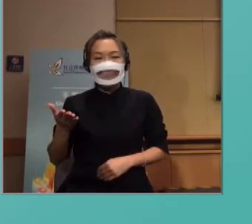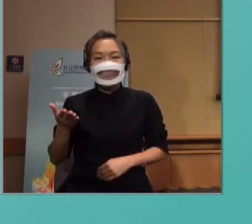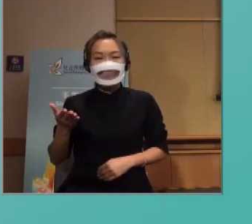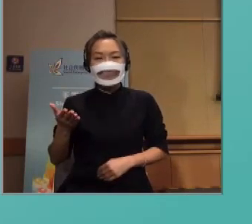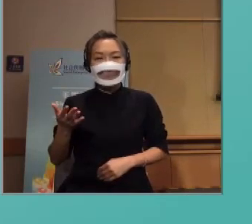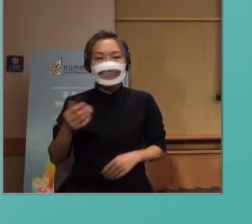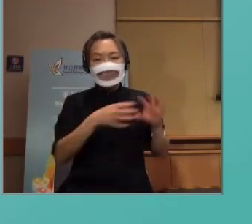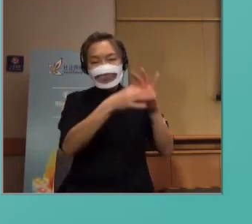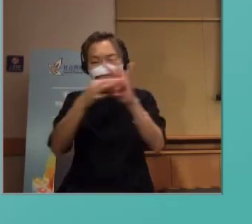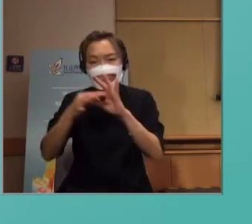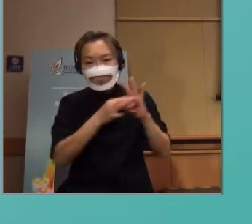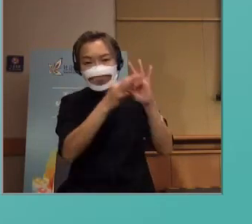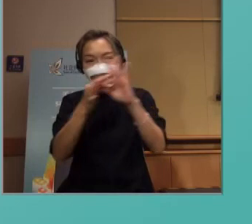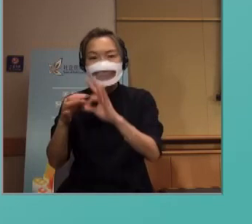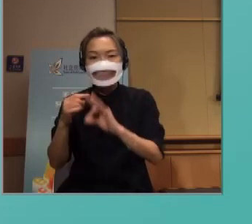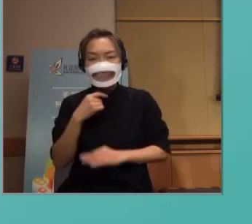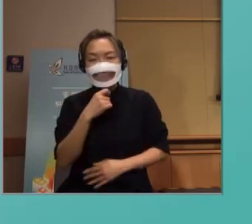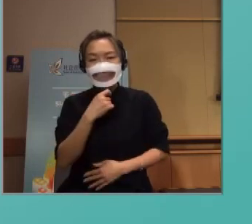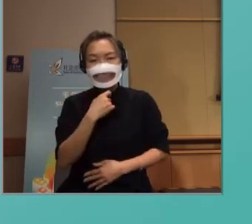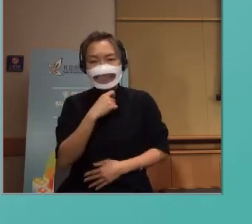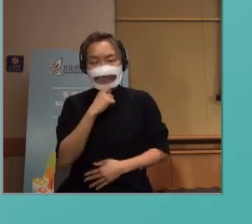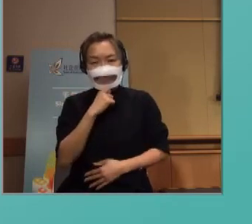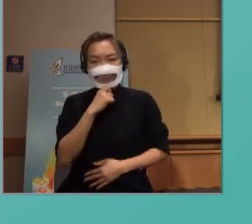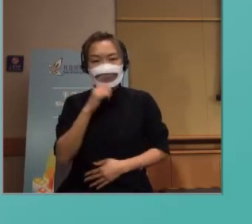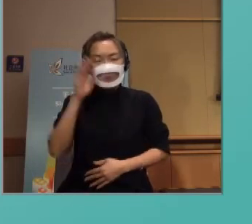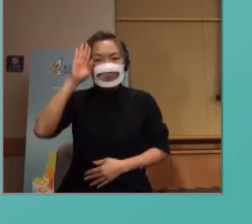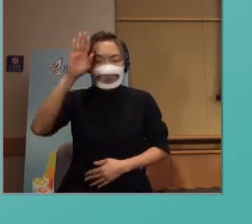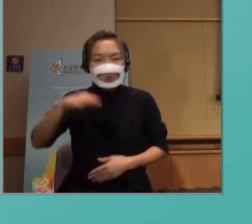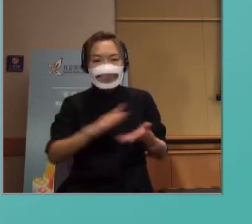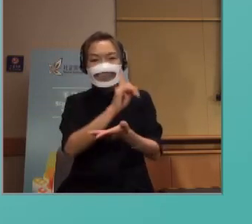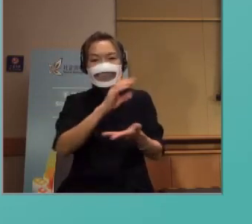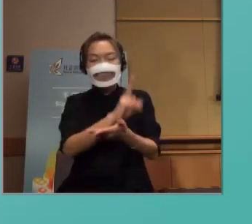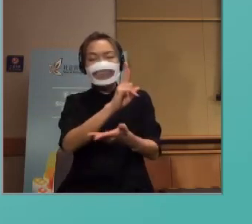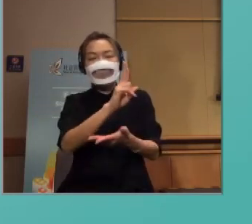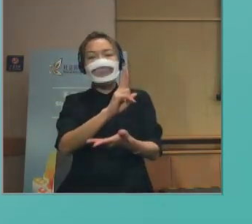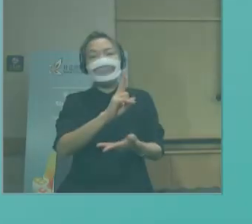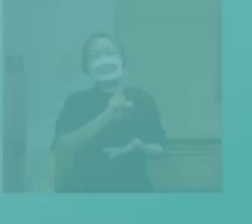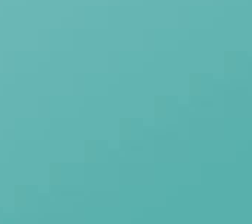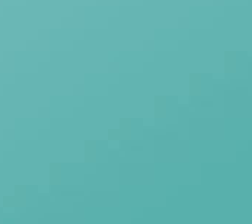in this NFT and Web3 space. Thank you so much, everyone. See you.